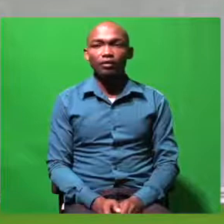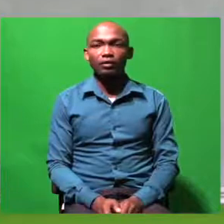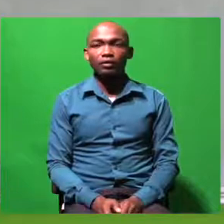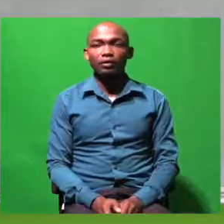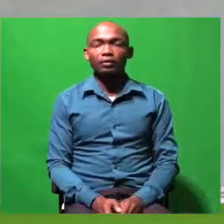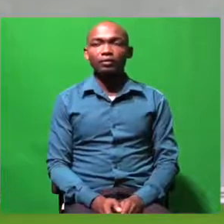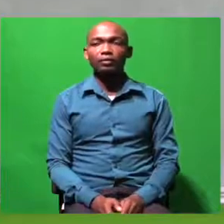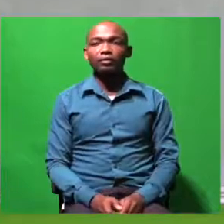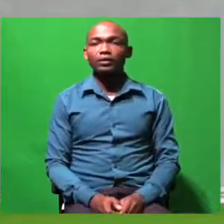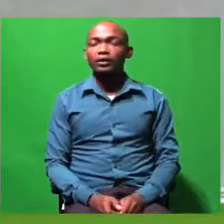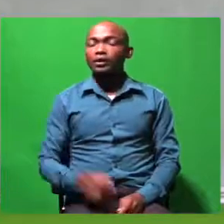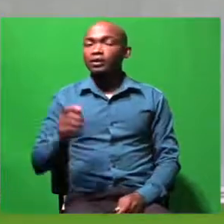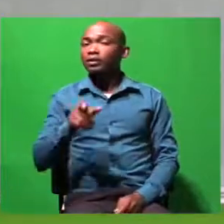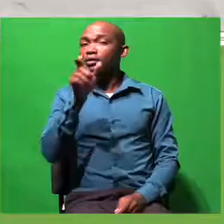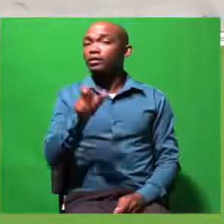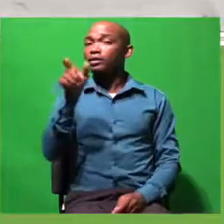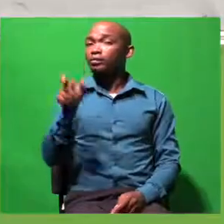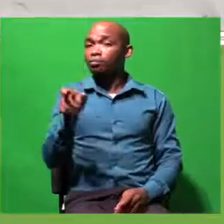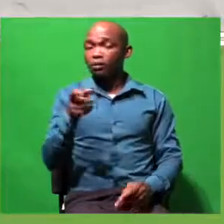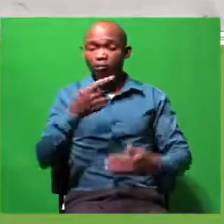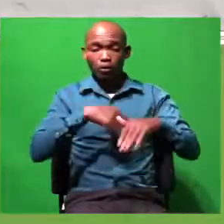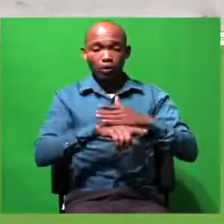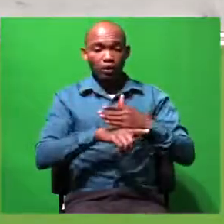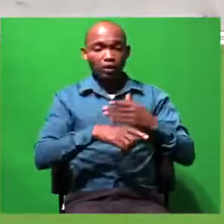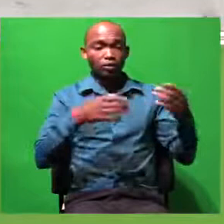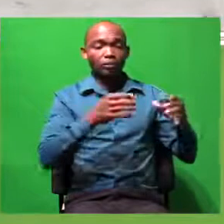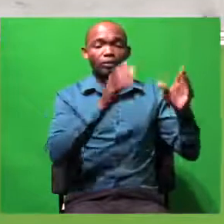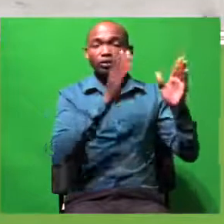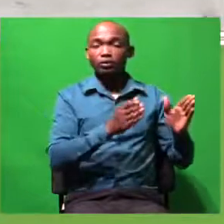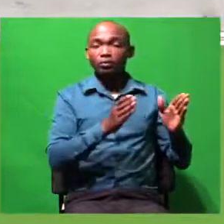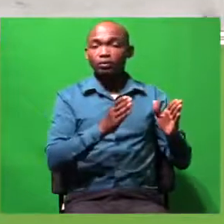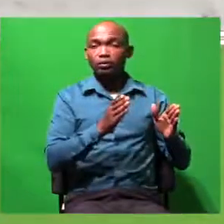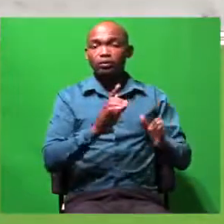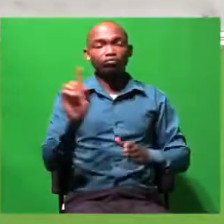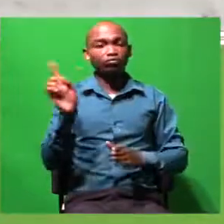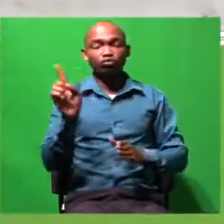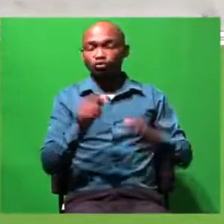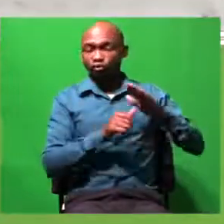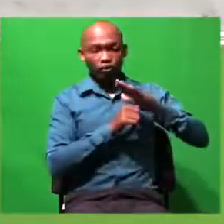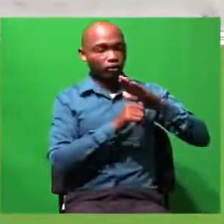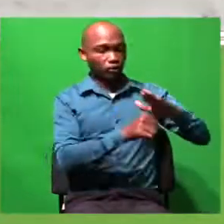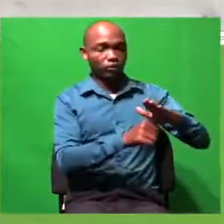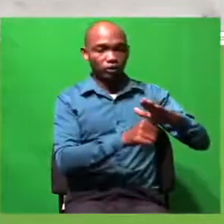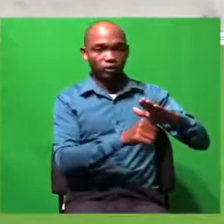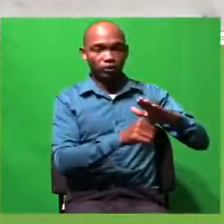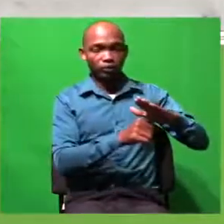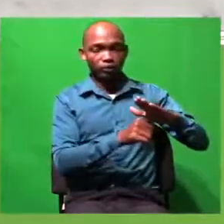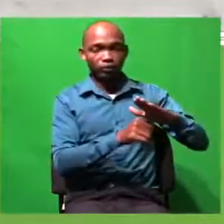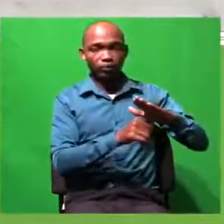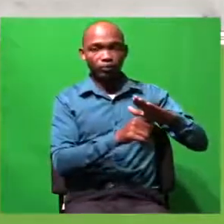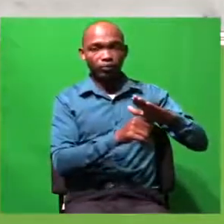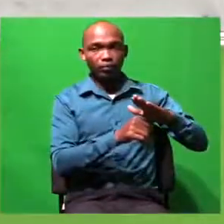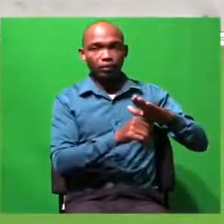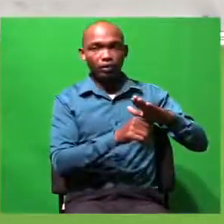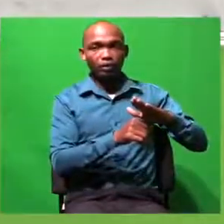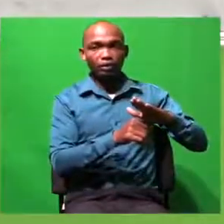Therefore, they need support. The people who have in the special group need not discriminated. They